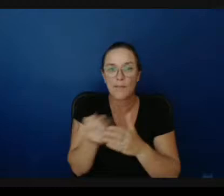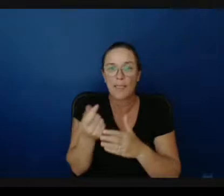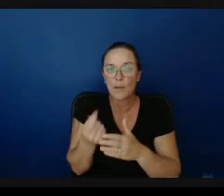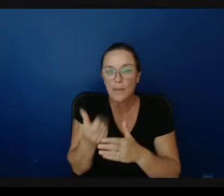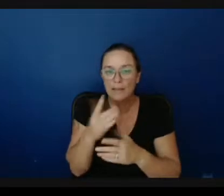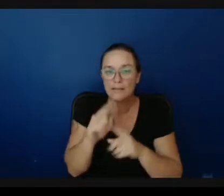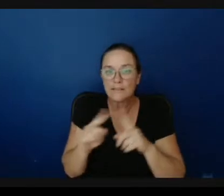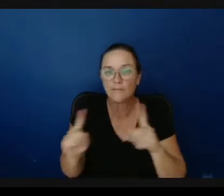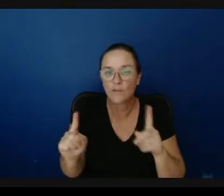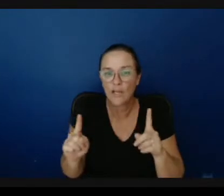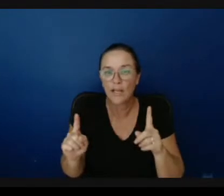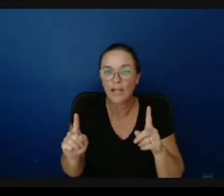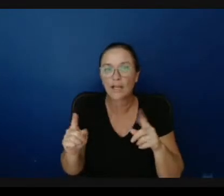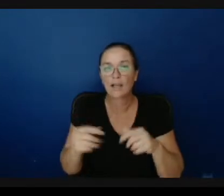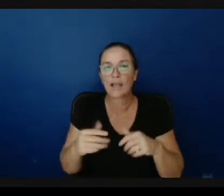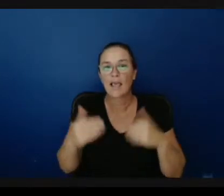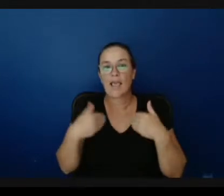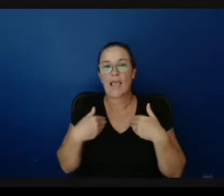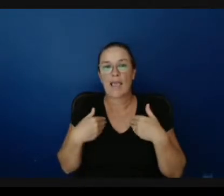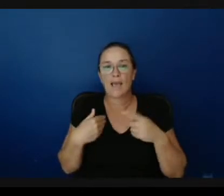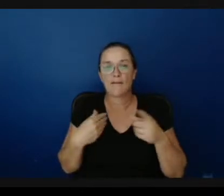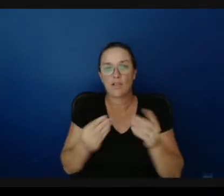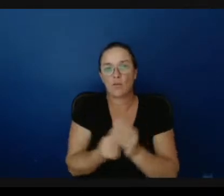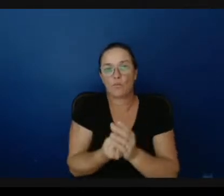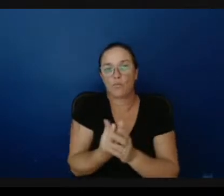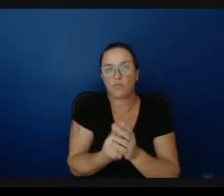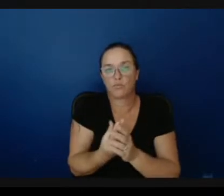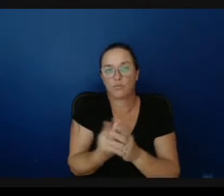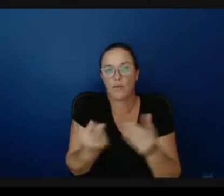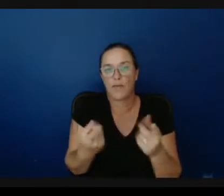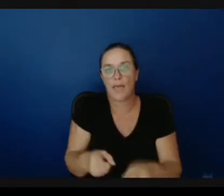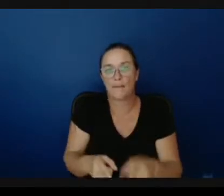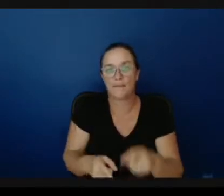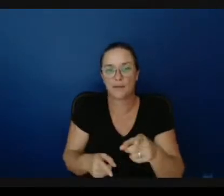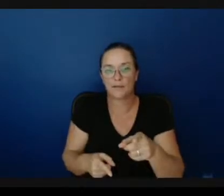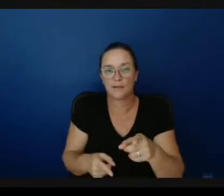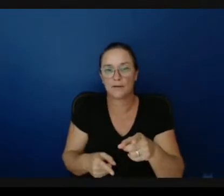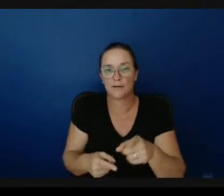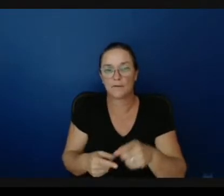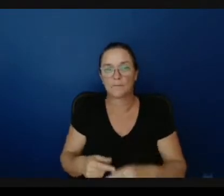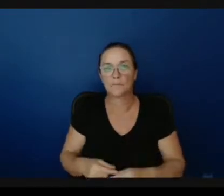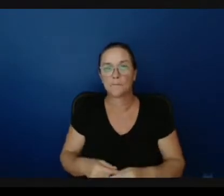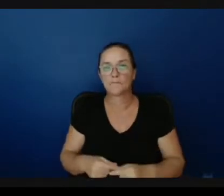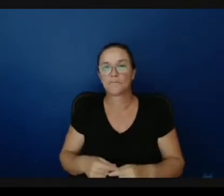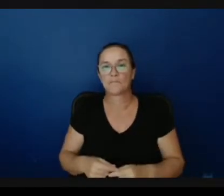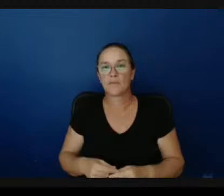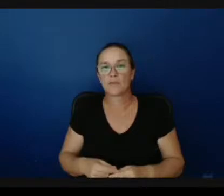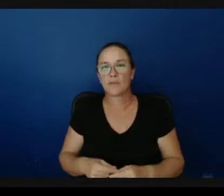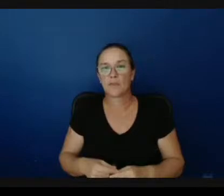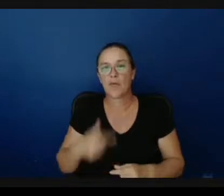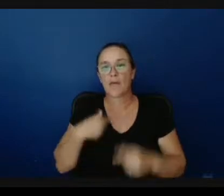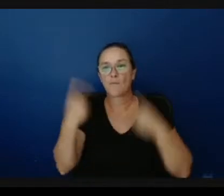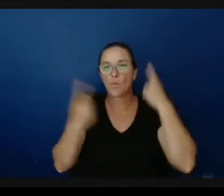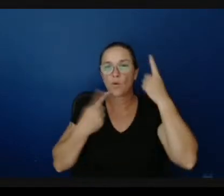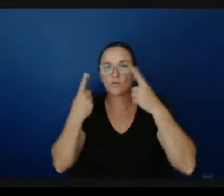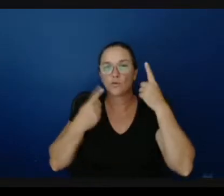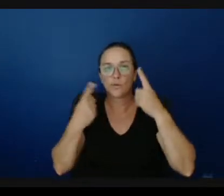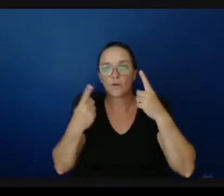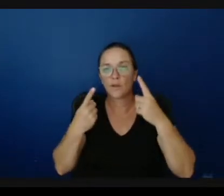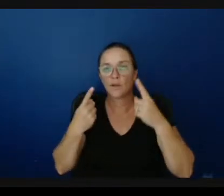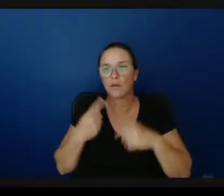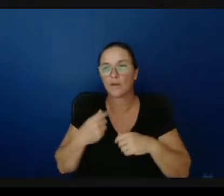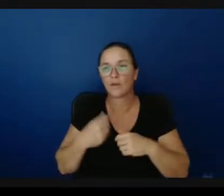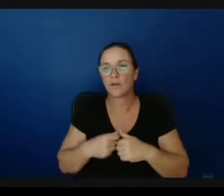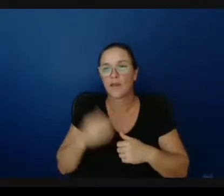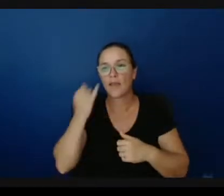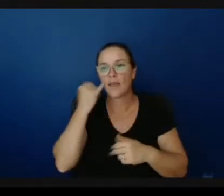are some different things. There's a little breakout right in here, you see happening, right? I'm wondering, when I look at this